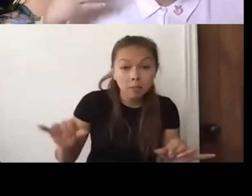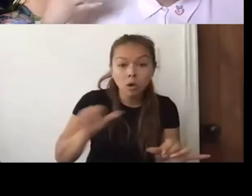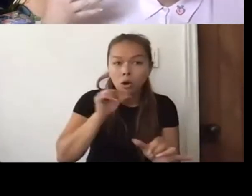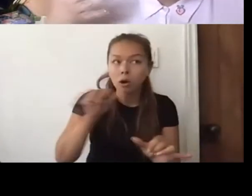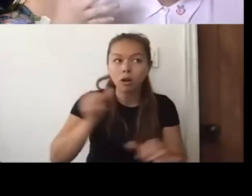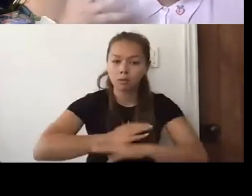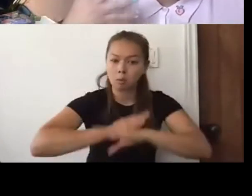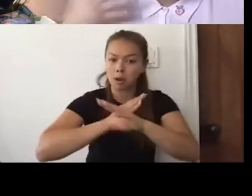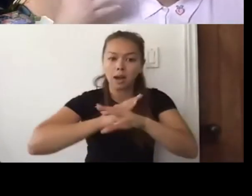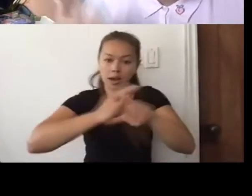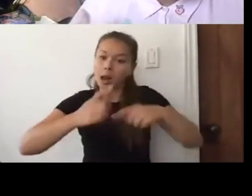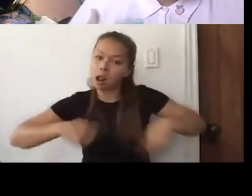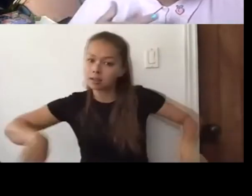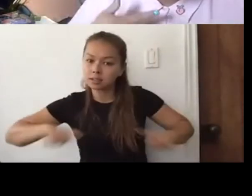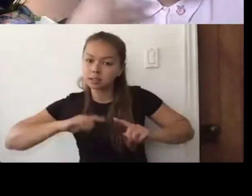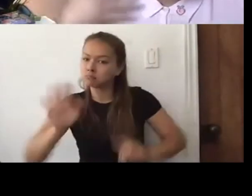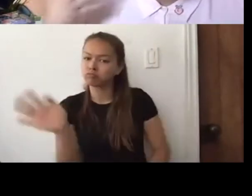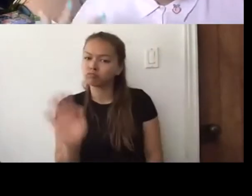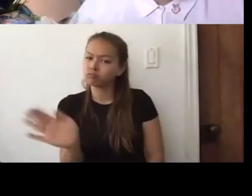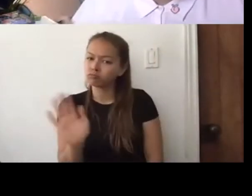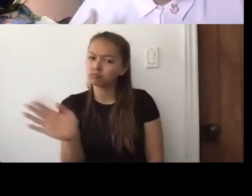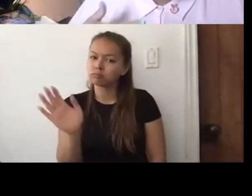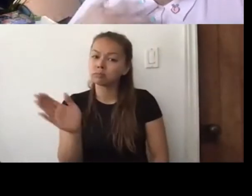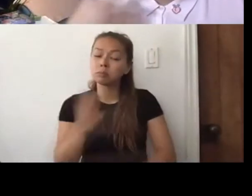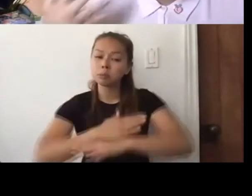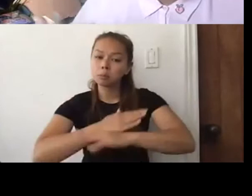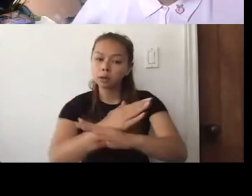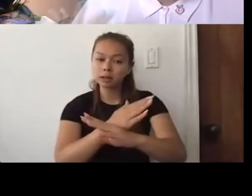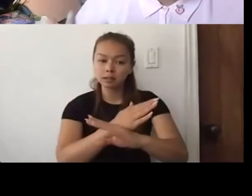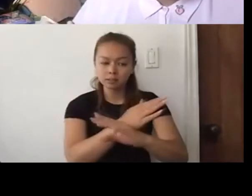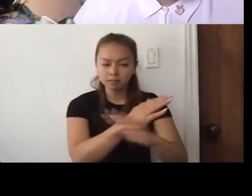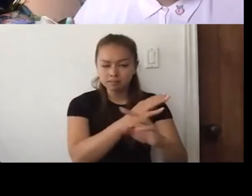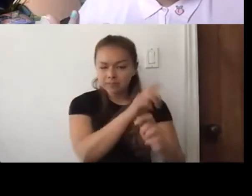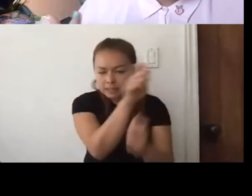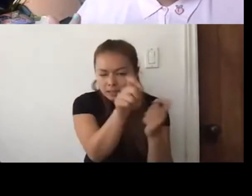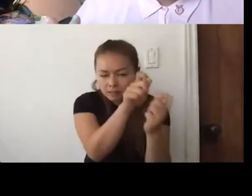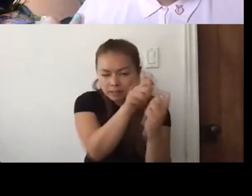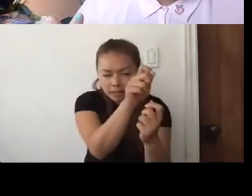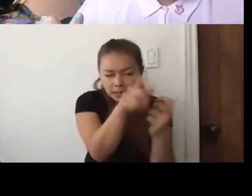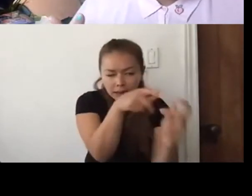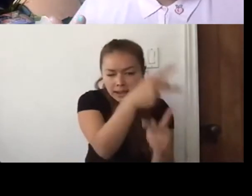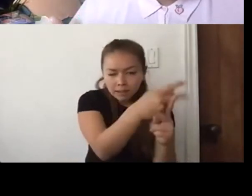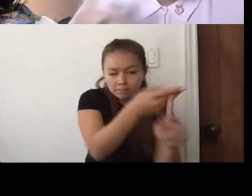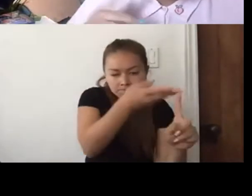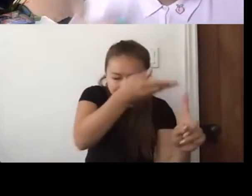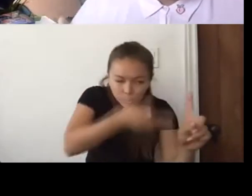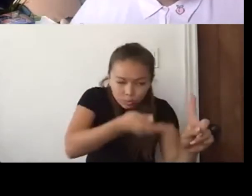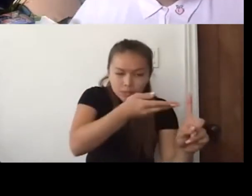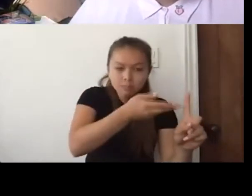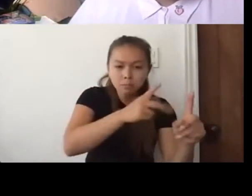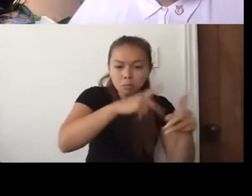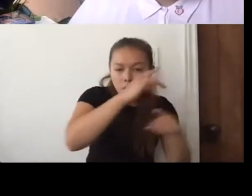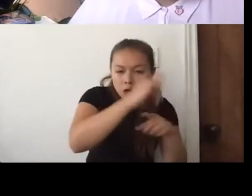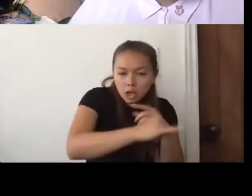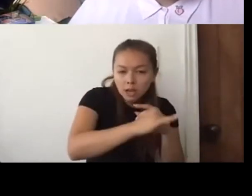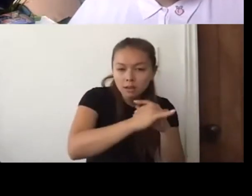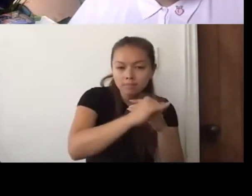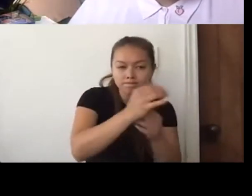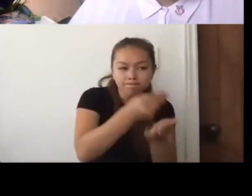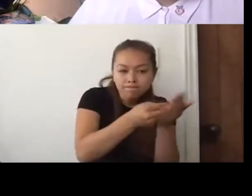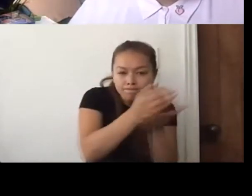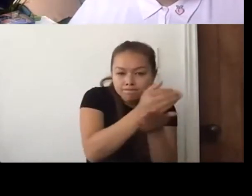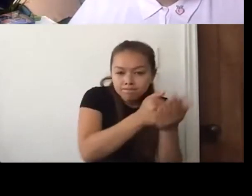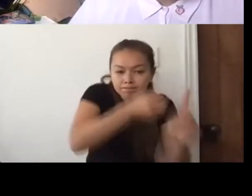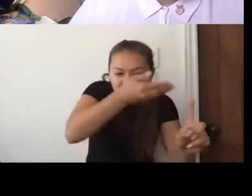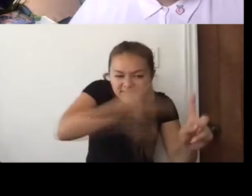of, you know, person, a certain type of project, a certain type of income, et cetera. But where mutual aid kind of asks us to think